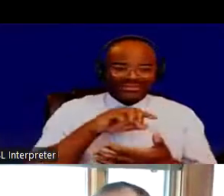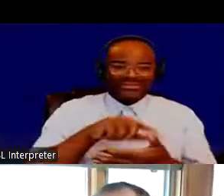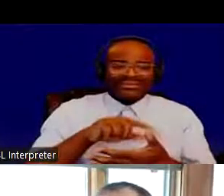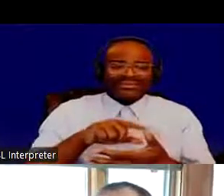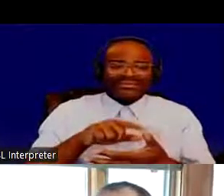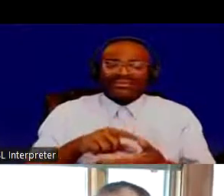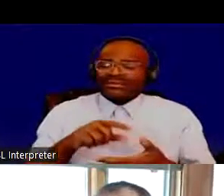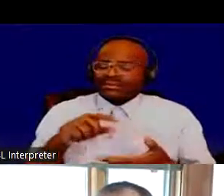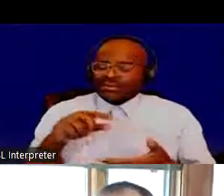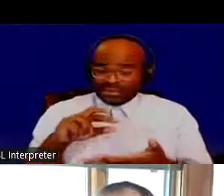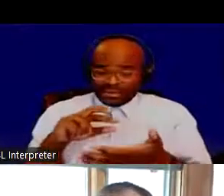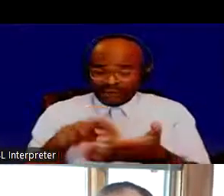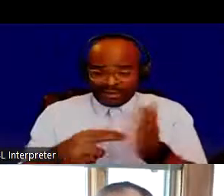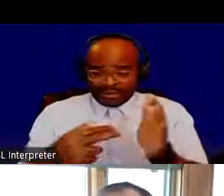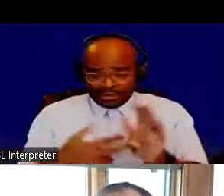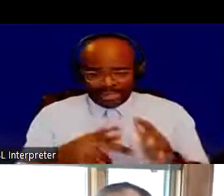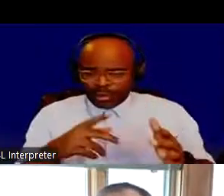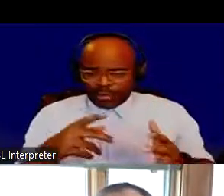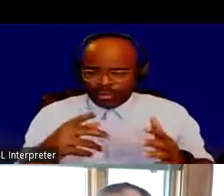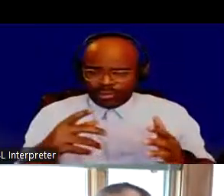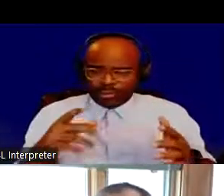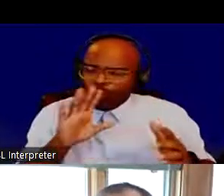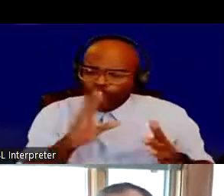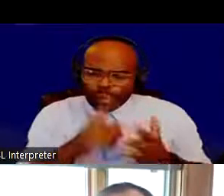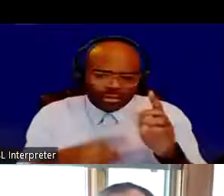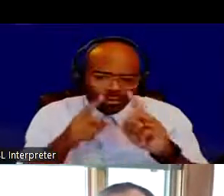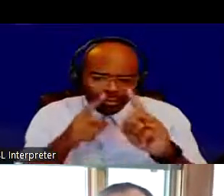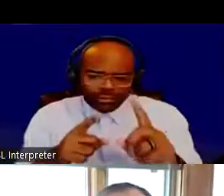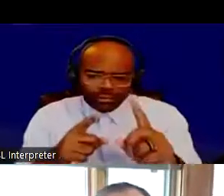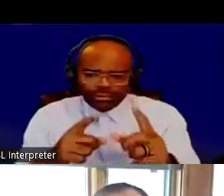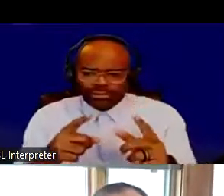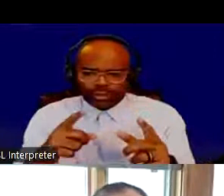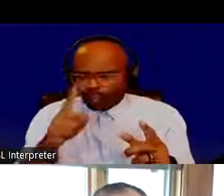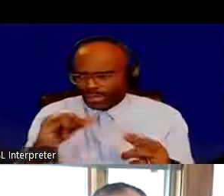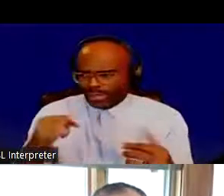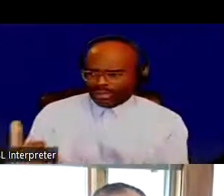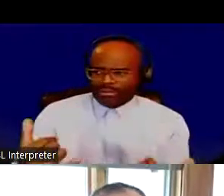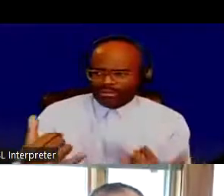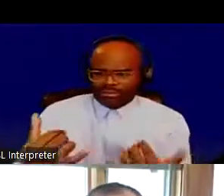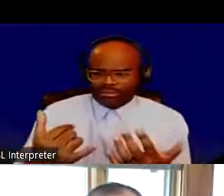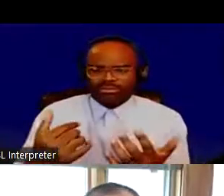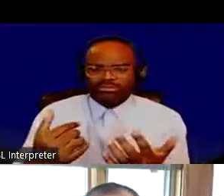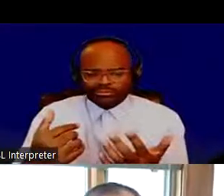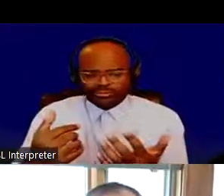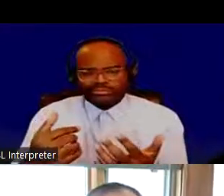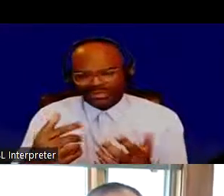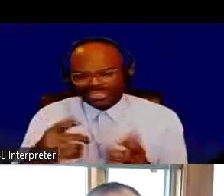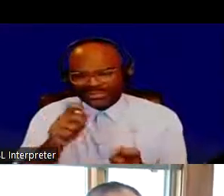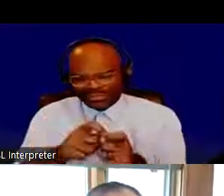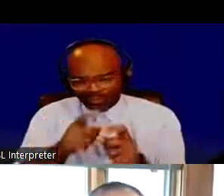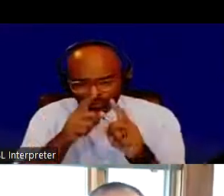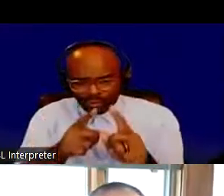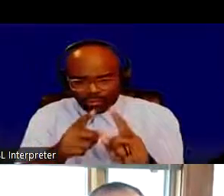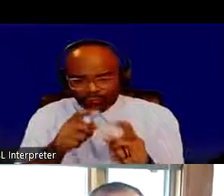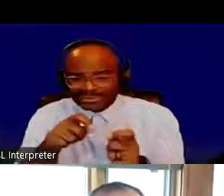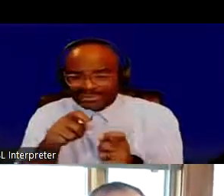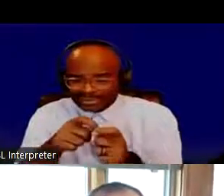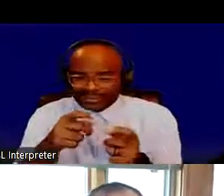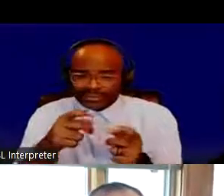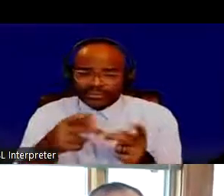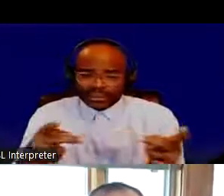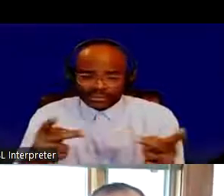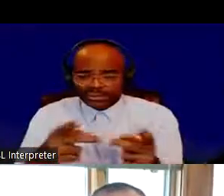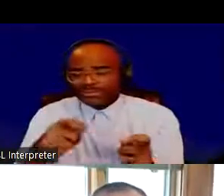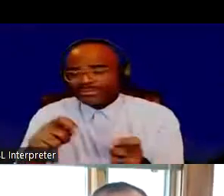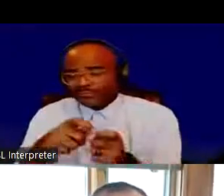and what your management goals and objectives are for a particular place, for a particular project, and that really drives the